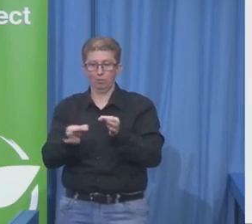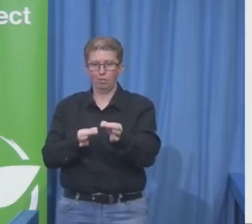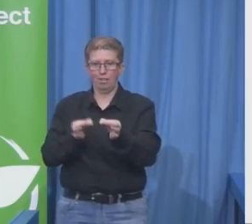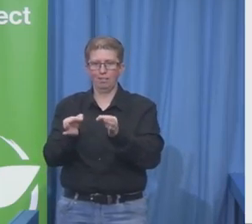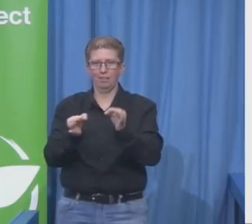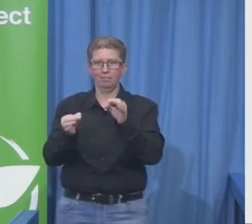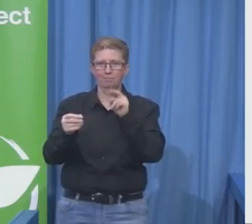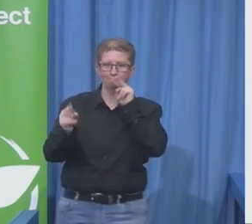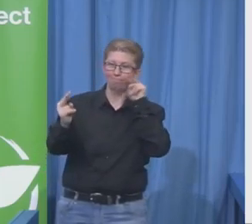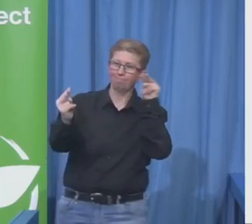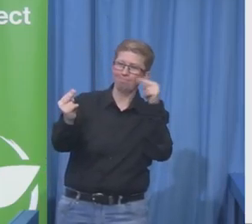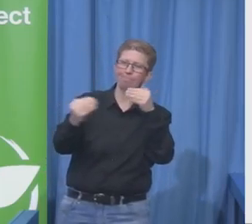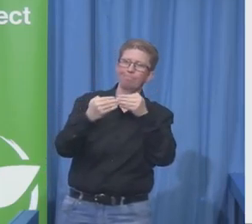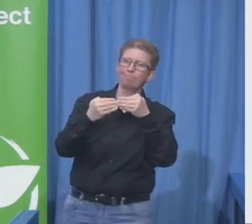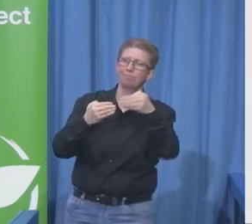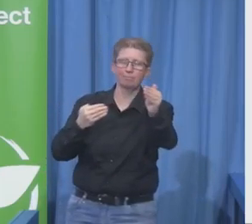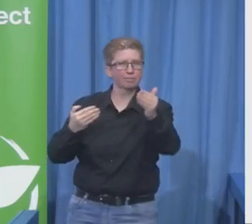2011, a voluntary-driven